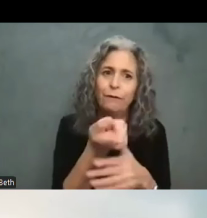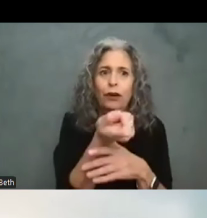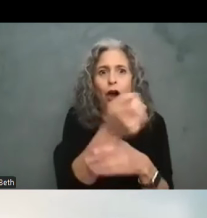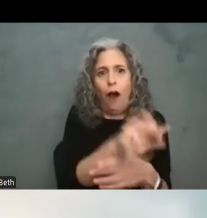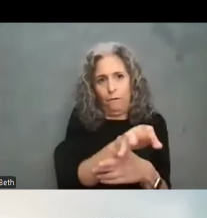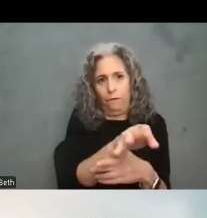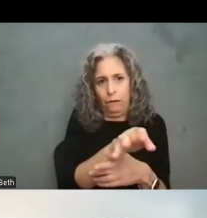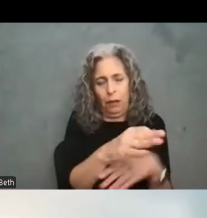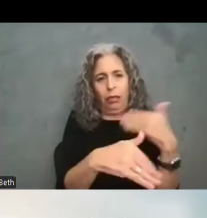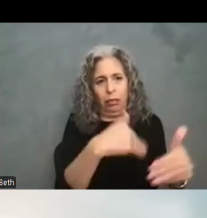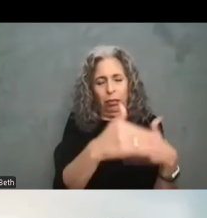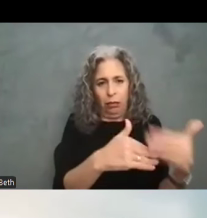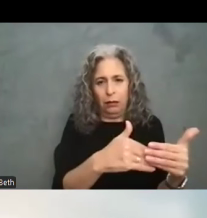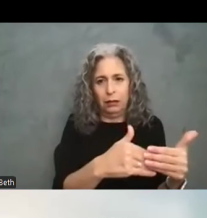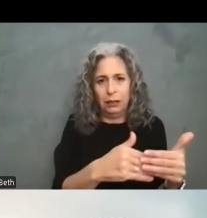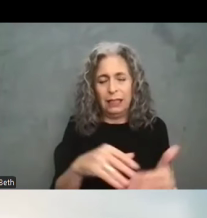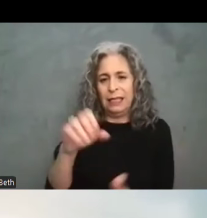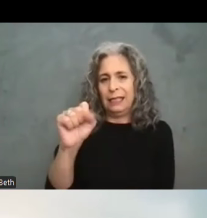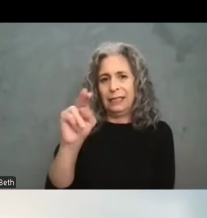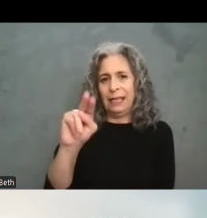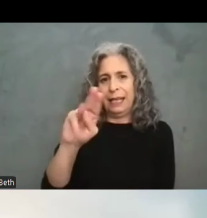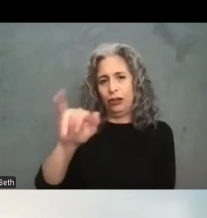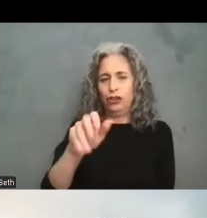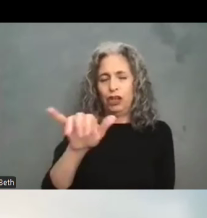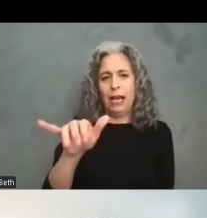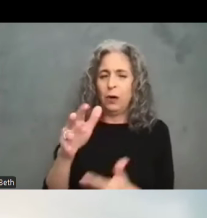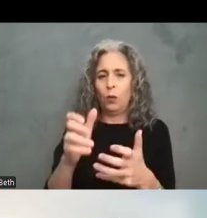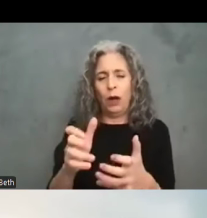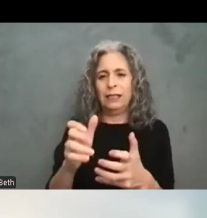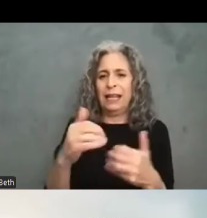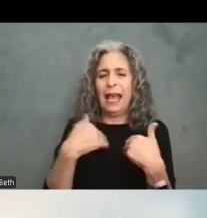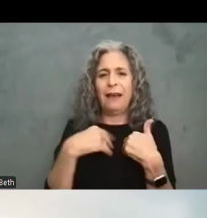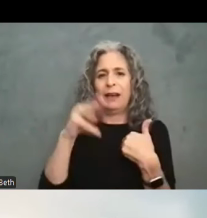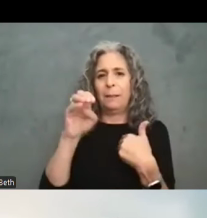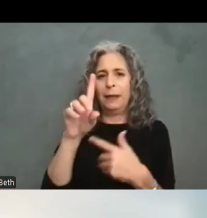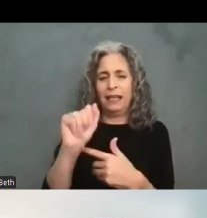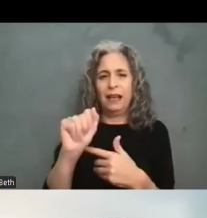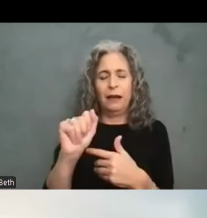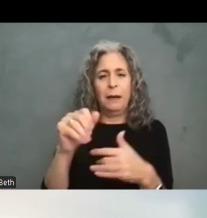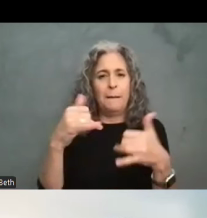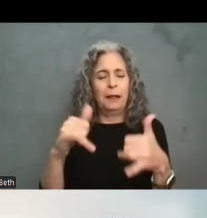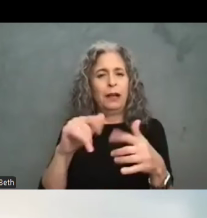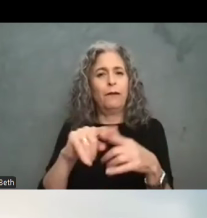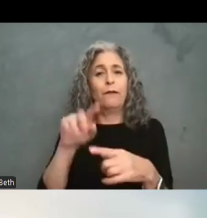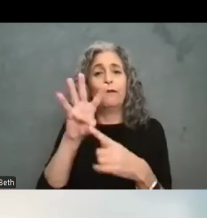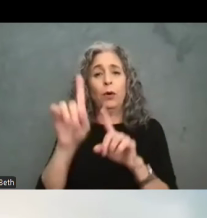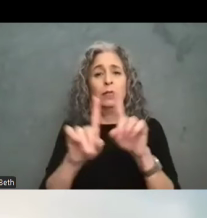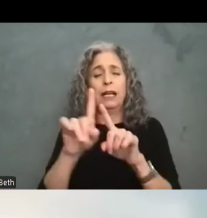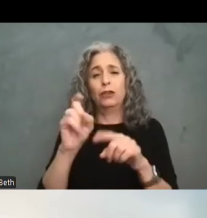off. So Sanjay wants to consider only media players that are rated 4 stars and up for